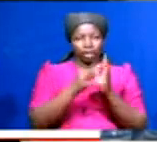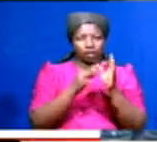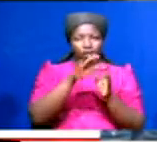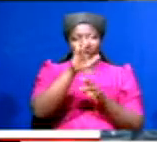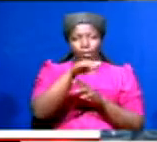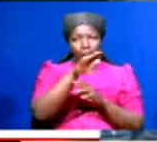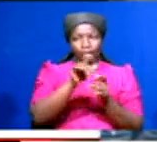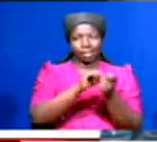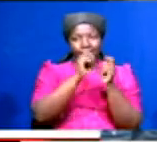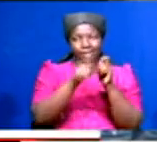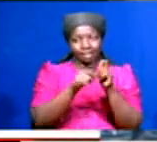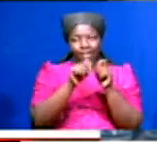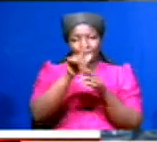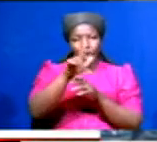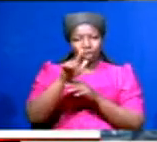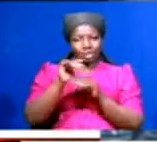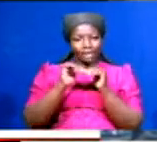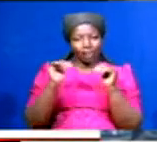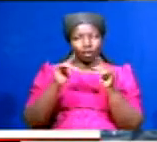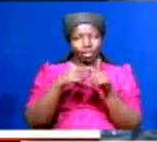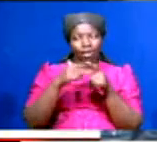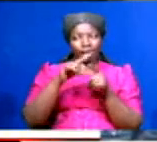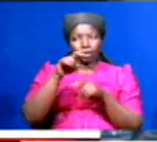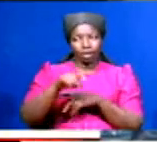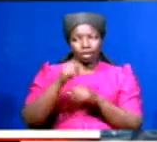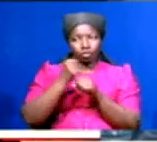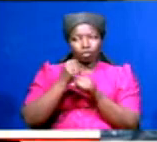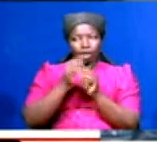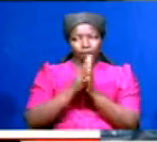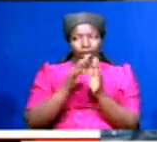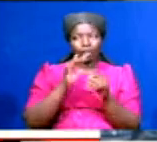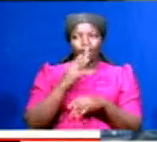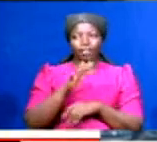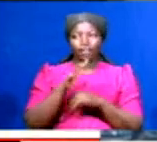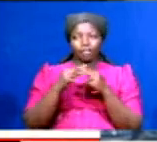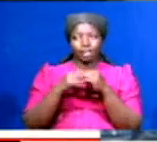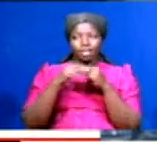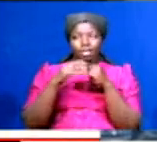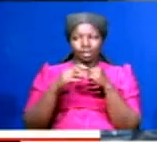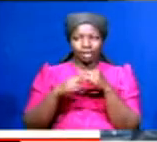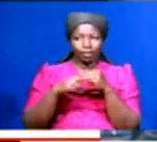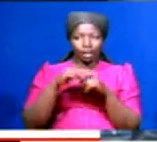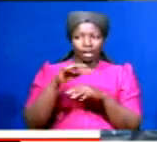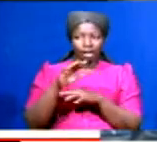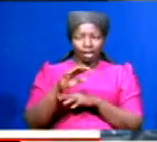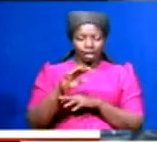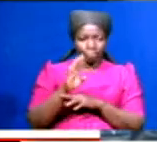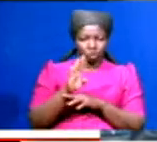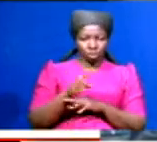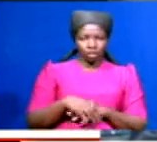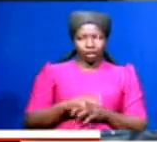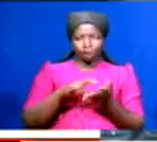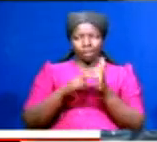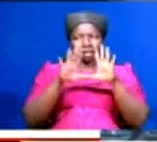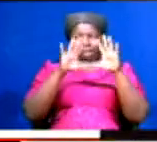ceiling, then we have to operate with 587 billion, meaning that budget has to be cut by 133 billion